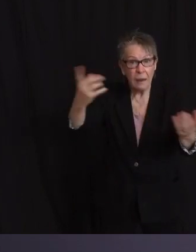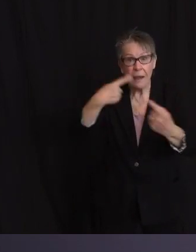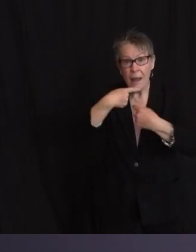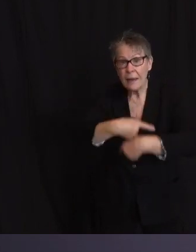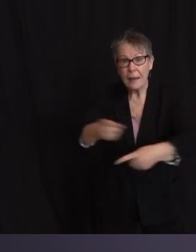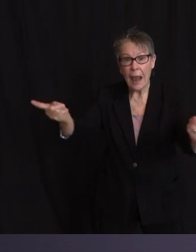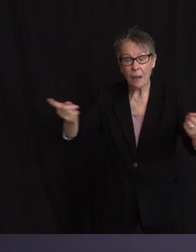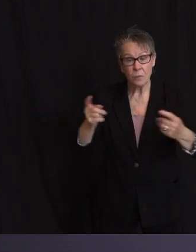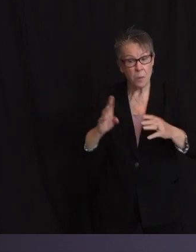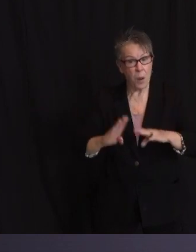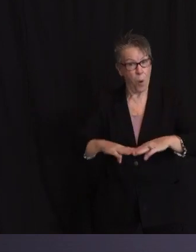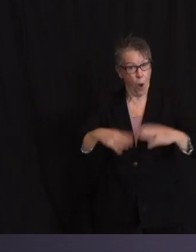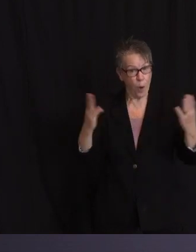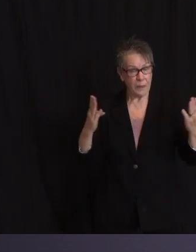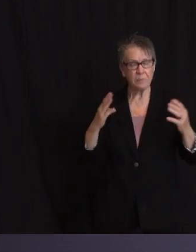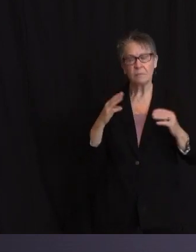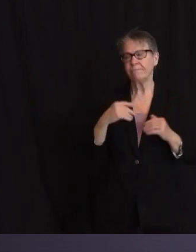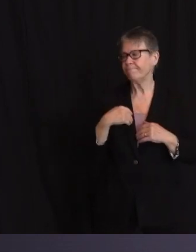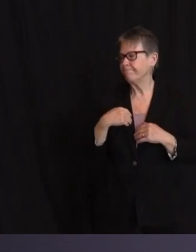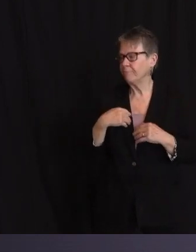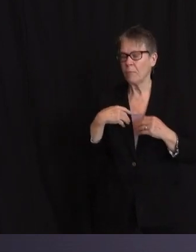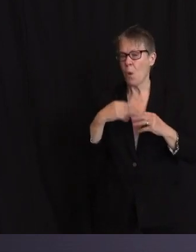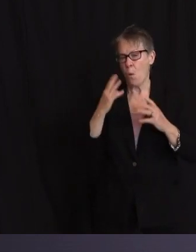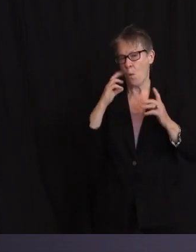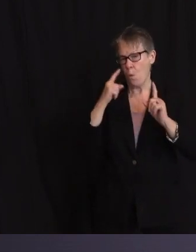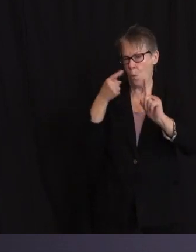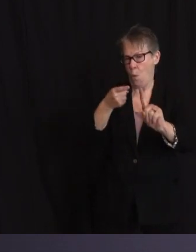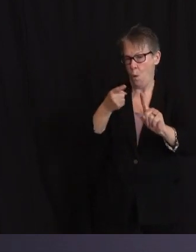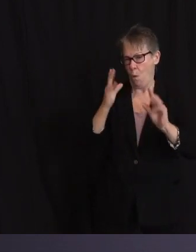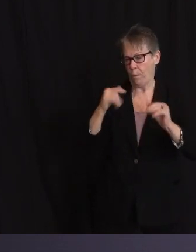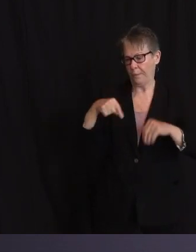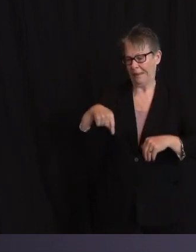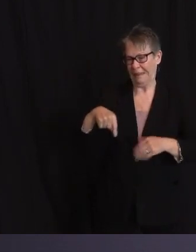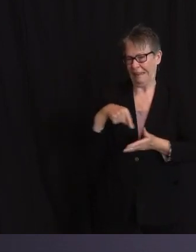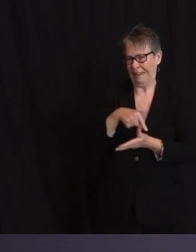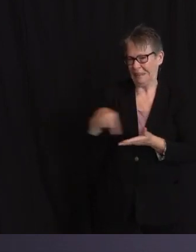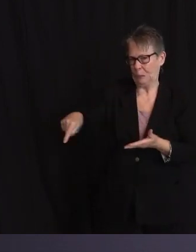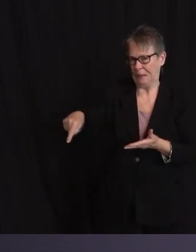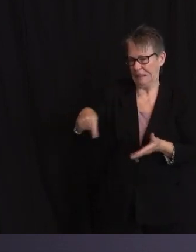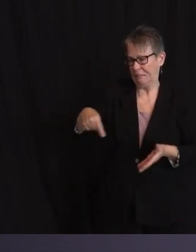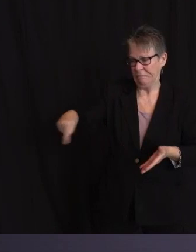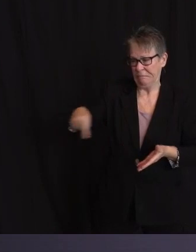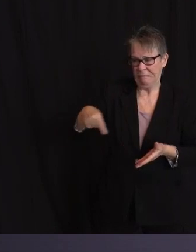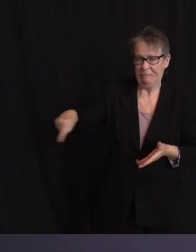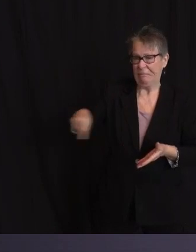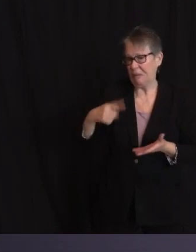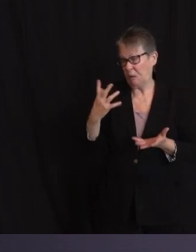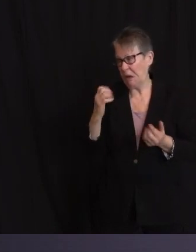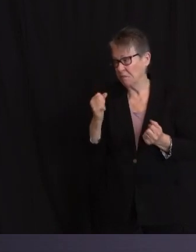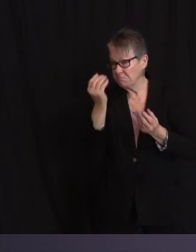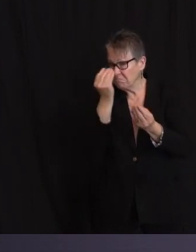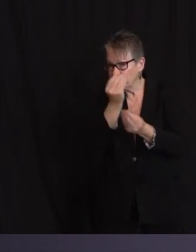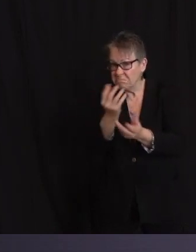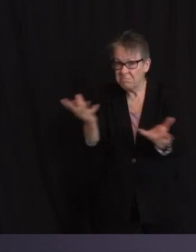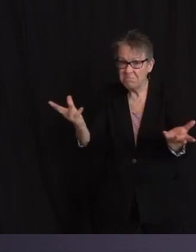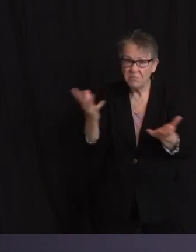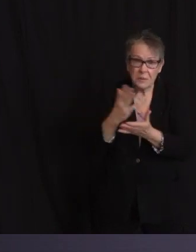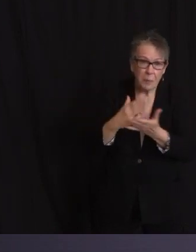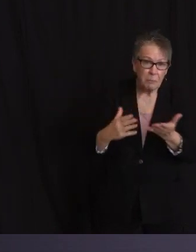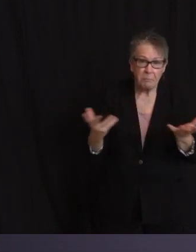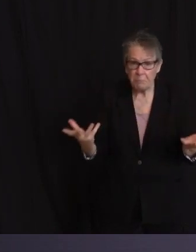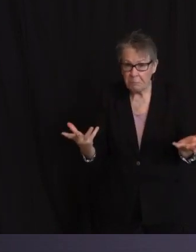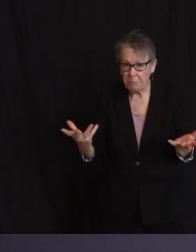principles and values that will guide us as we sort of put, that are frankly already doing that, but that,